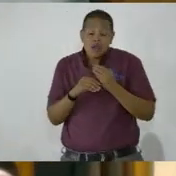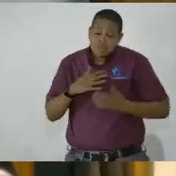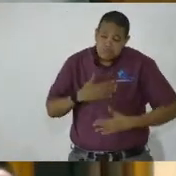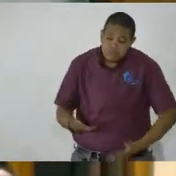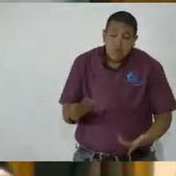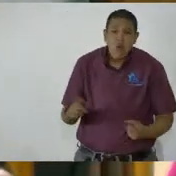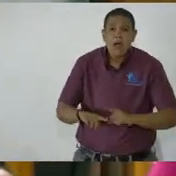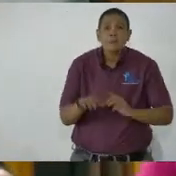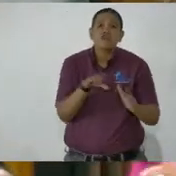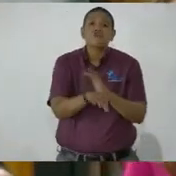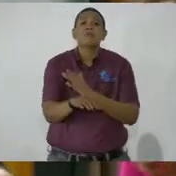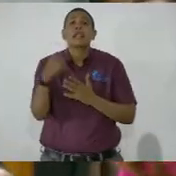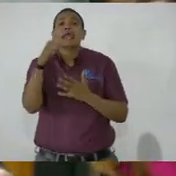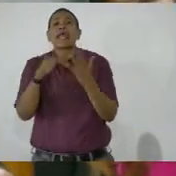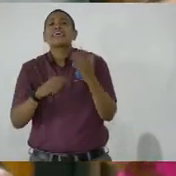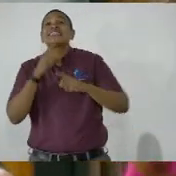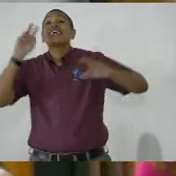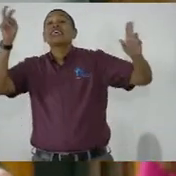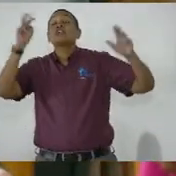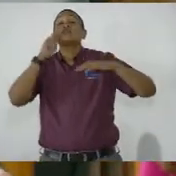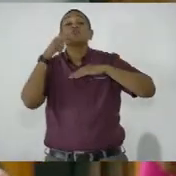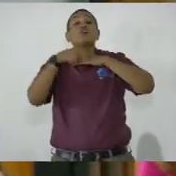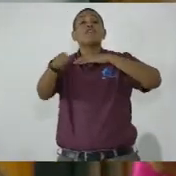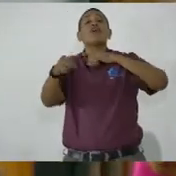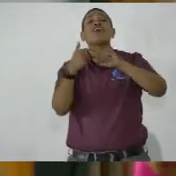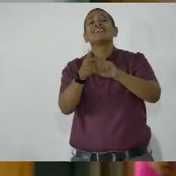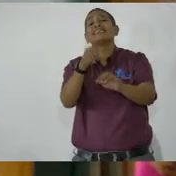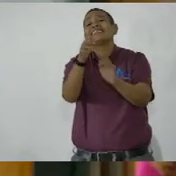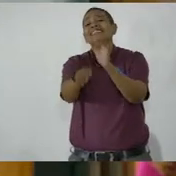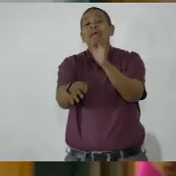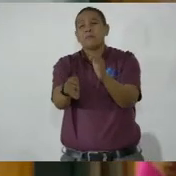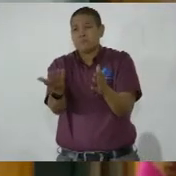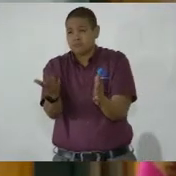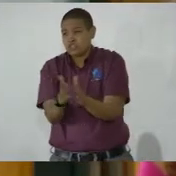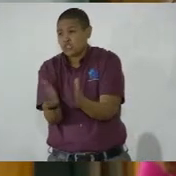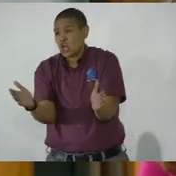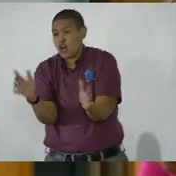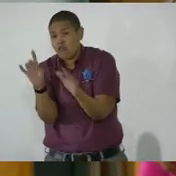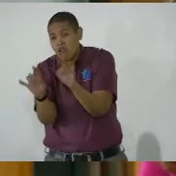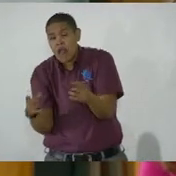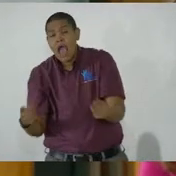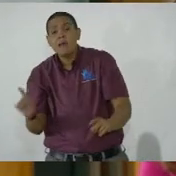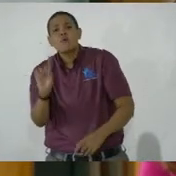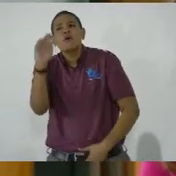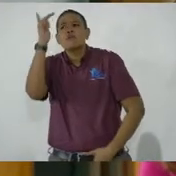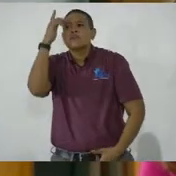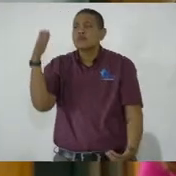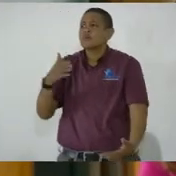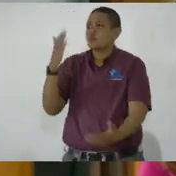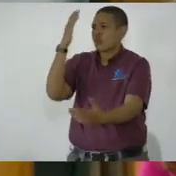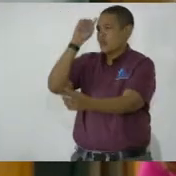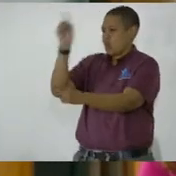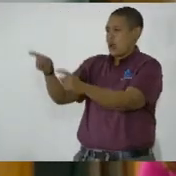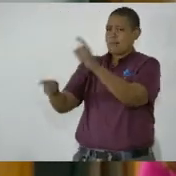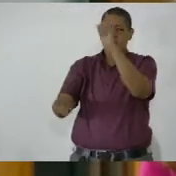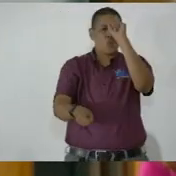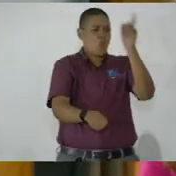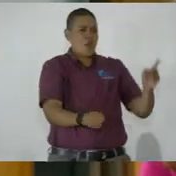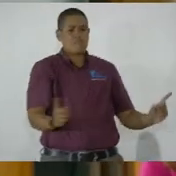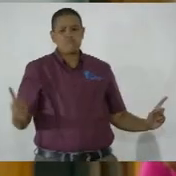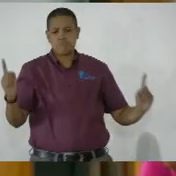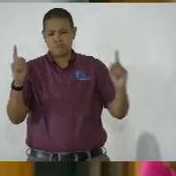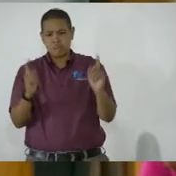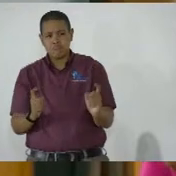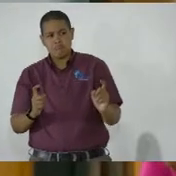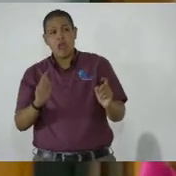Speaker, in criminal cases, the matters referred are simple misdemeanors where the parties are well known to each other, and